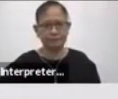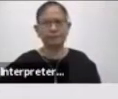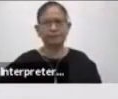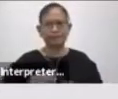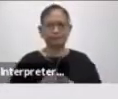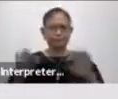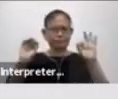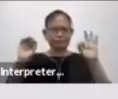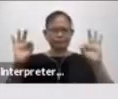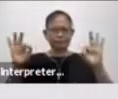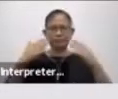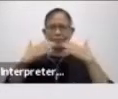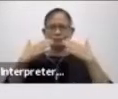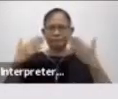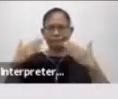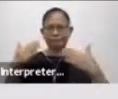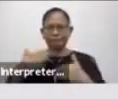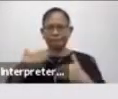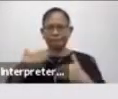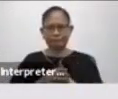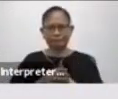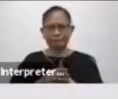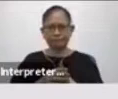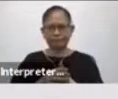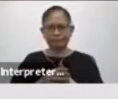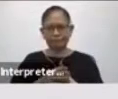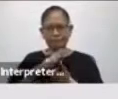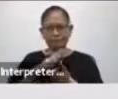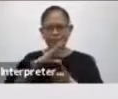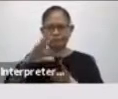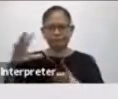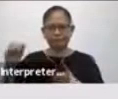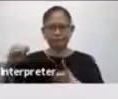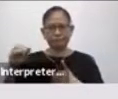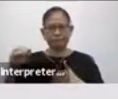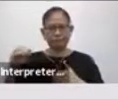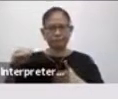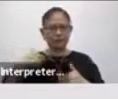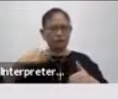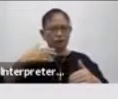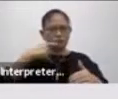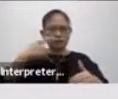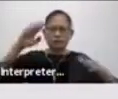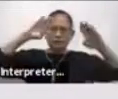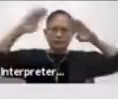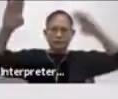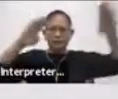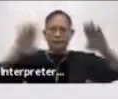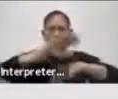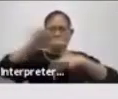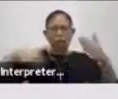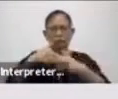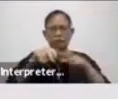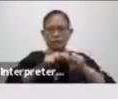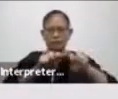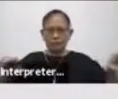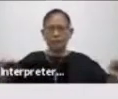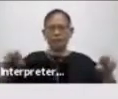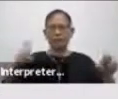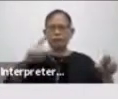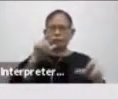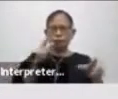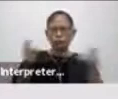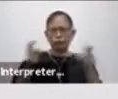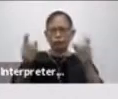Right. Thank you so much once again, Madam Chair, and let me greet all the panelists here, Madam Moderator, and all